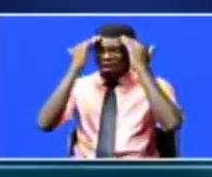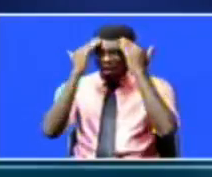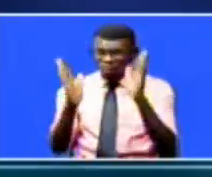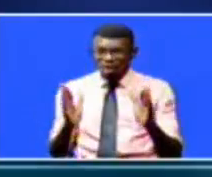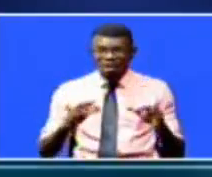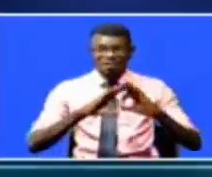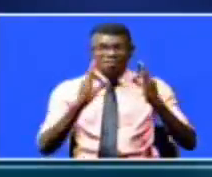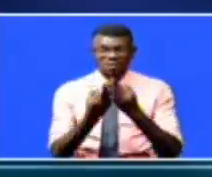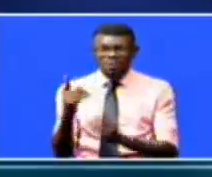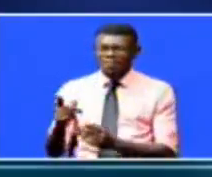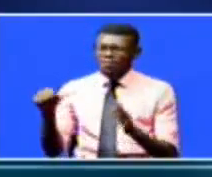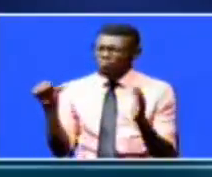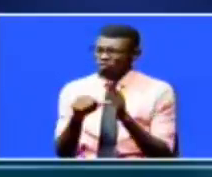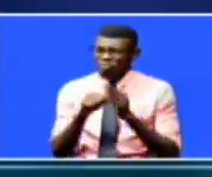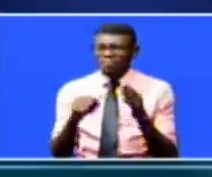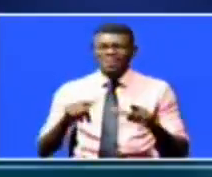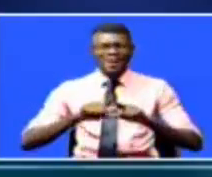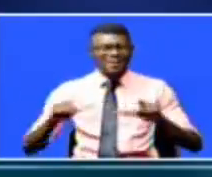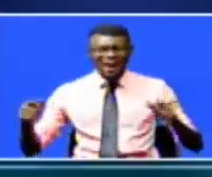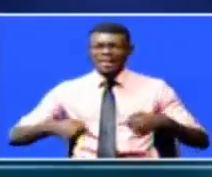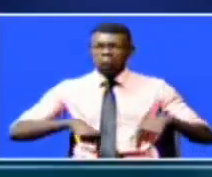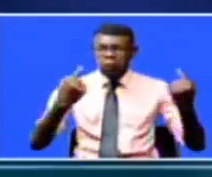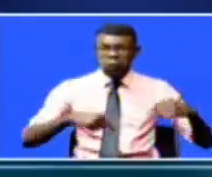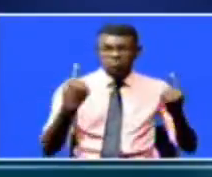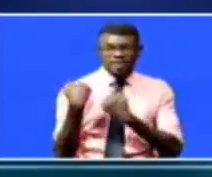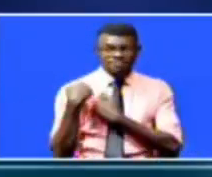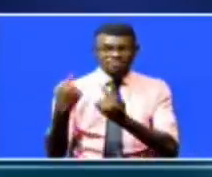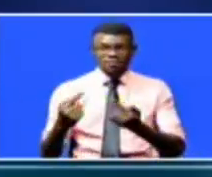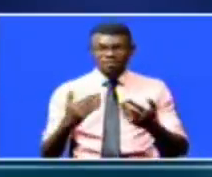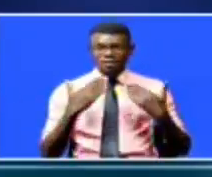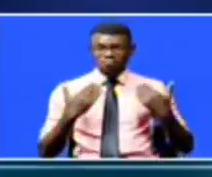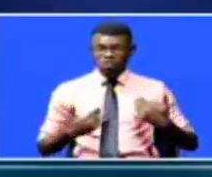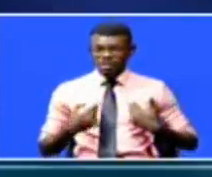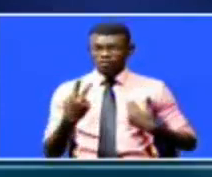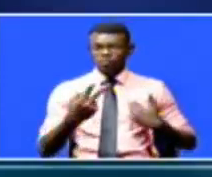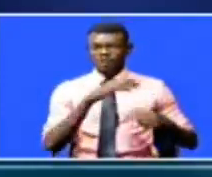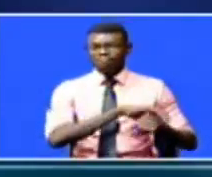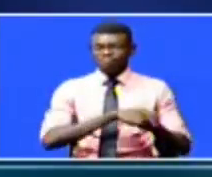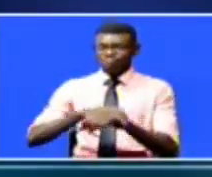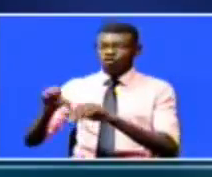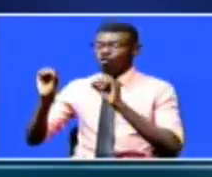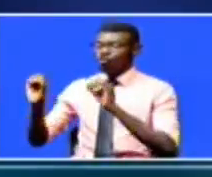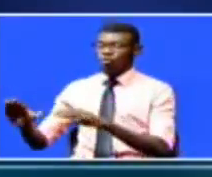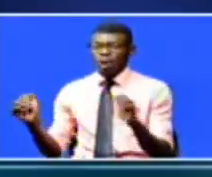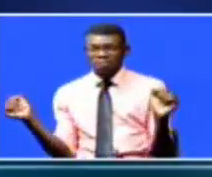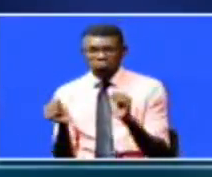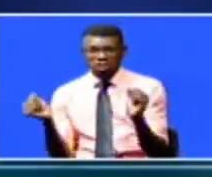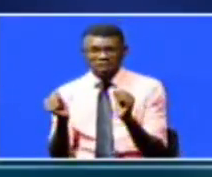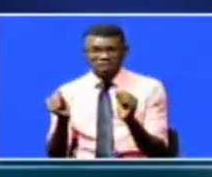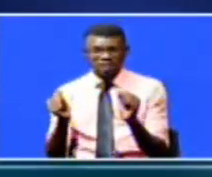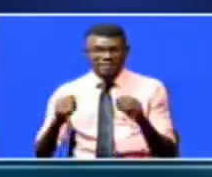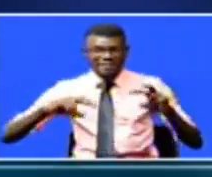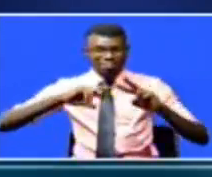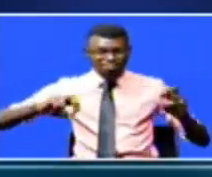familia imekuwa na msoso wa mashamba. The bodies of two were moved to Nyambari funeral home as investigation into the murder